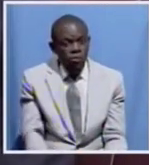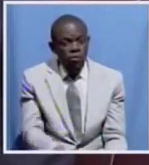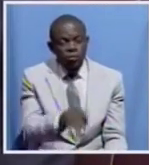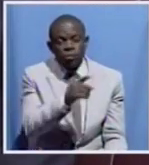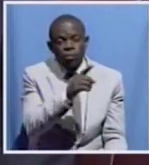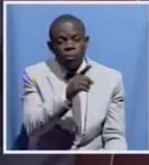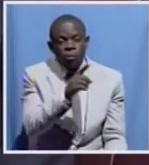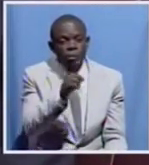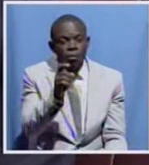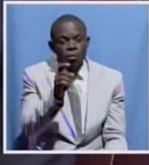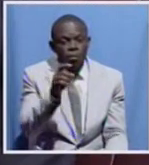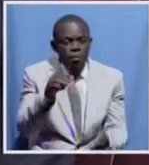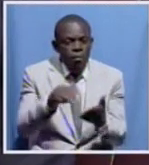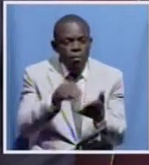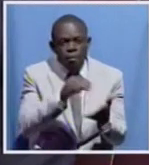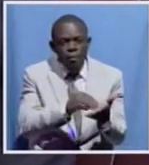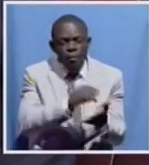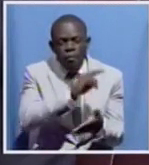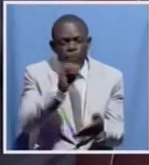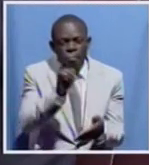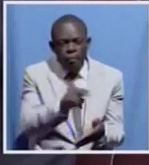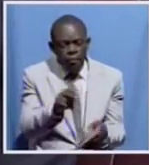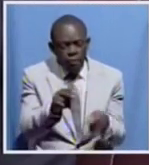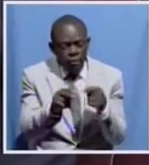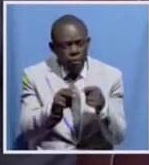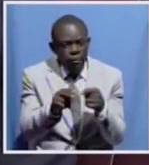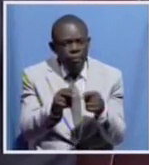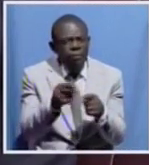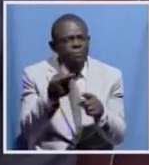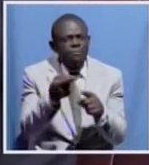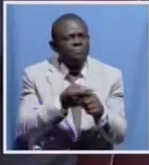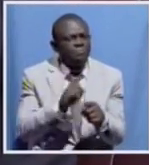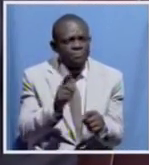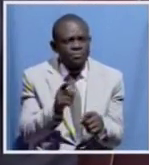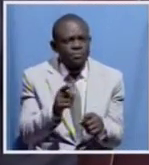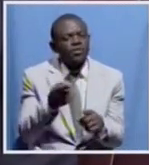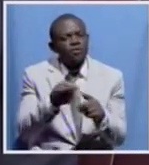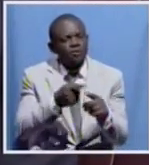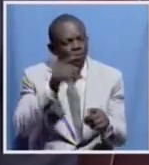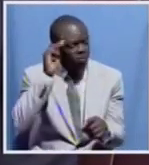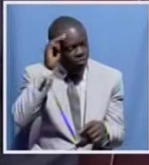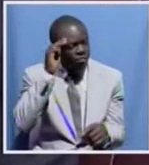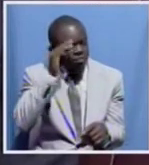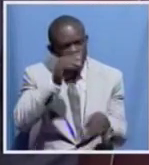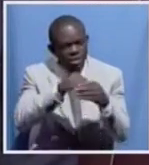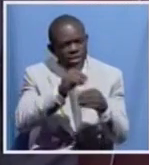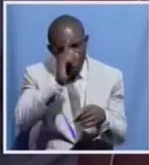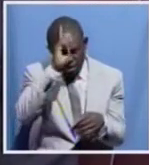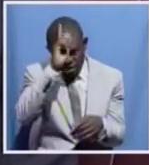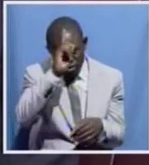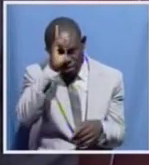That is coming from the Development Ministry of Germany, who are investing about